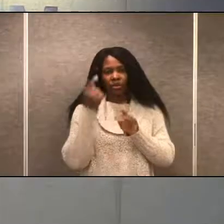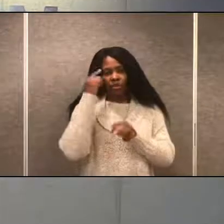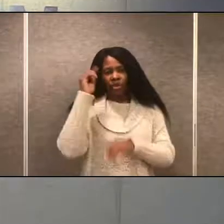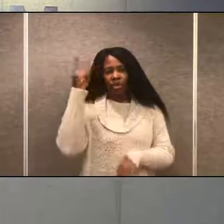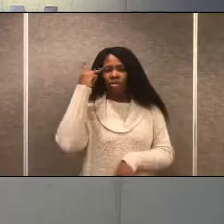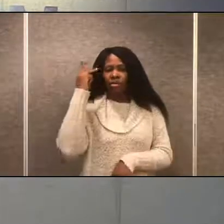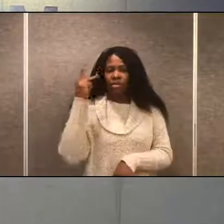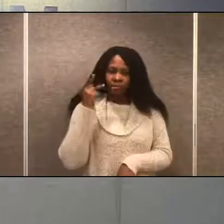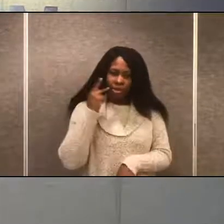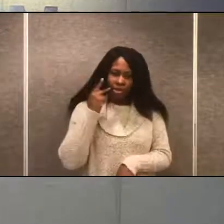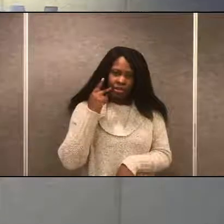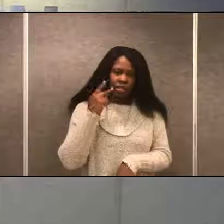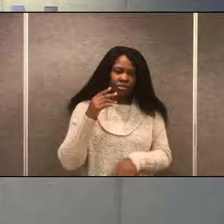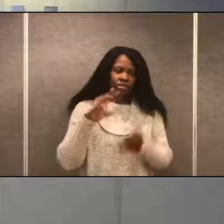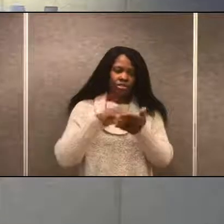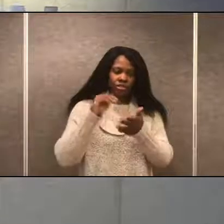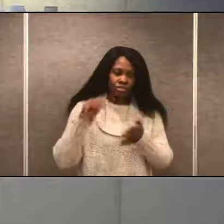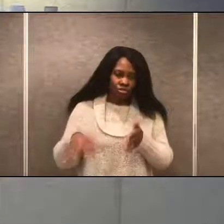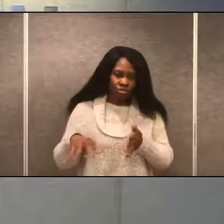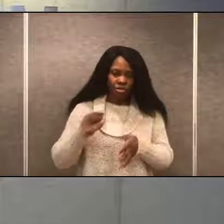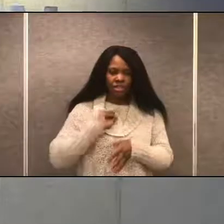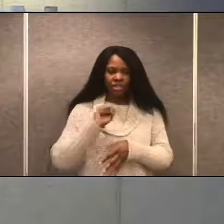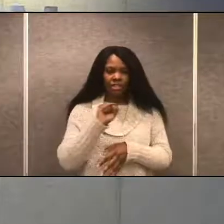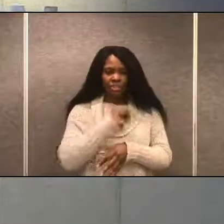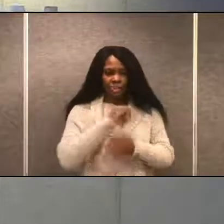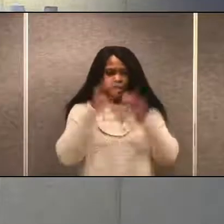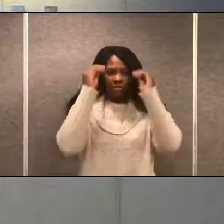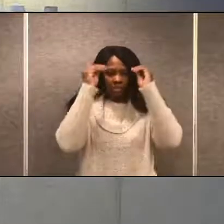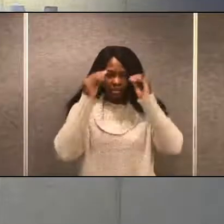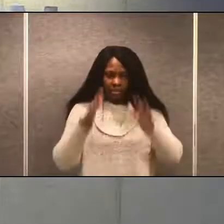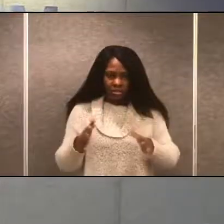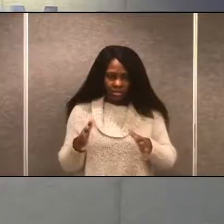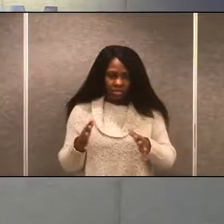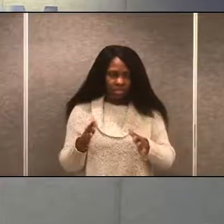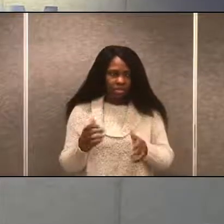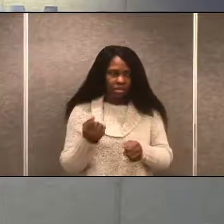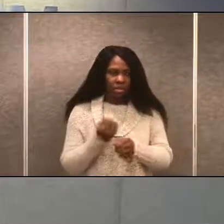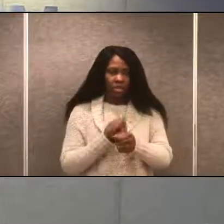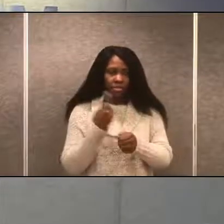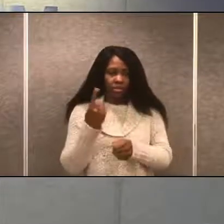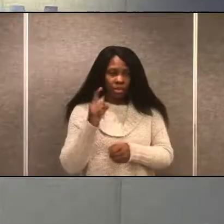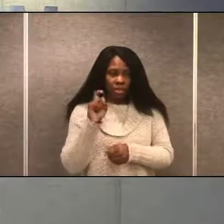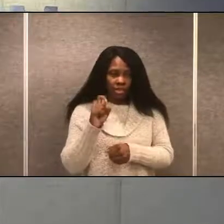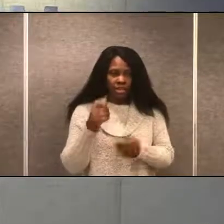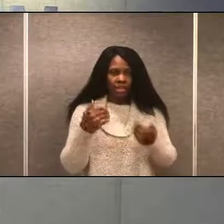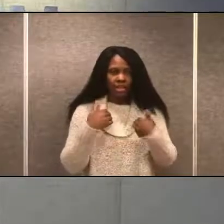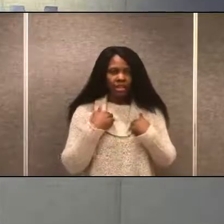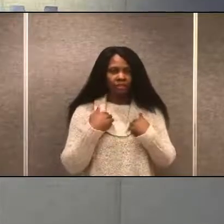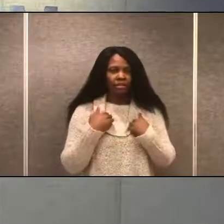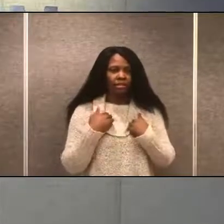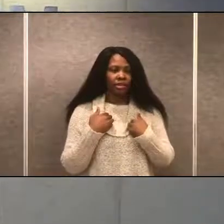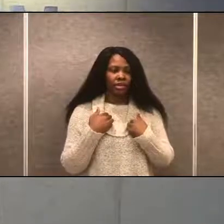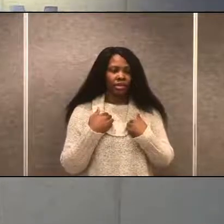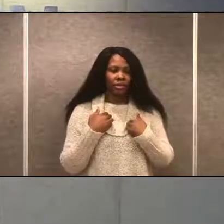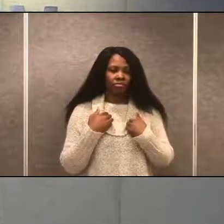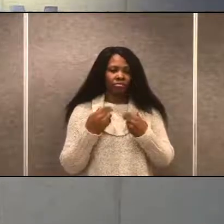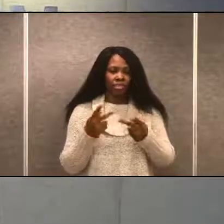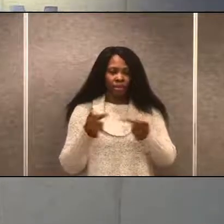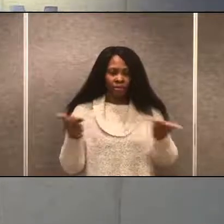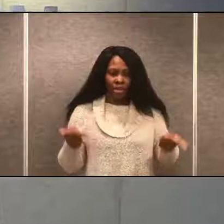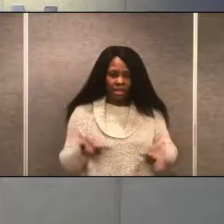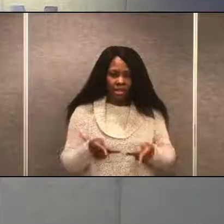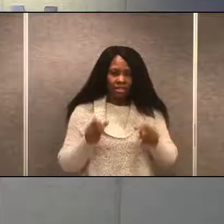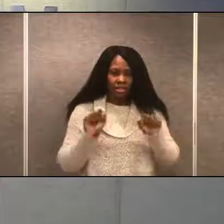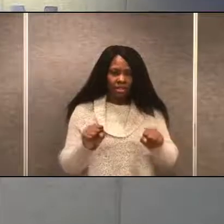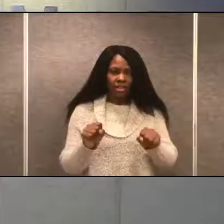students, faculty, teachers. Everybody needs to have a resource and a mechanism to talk